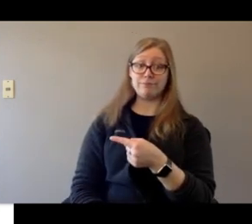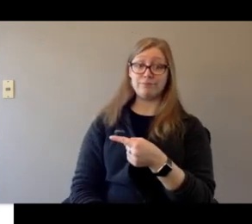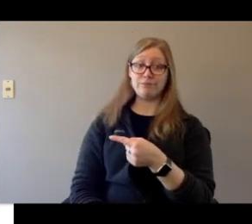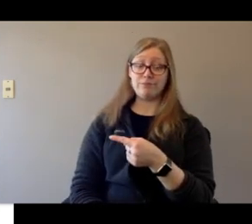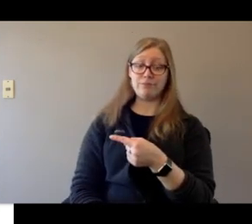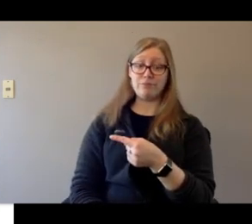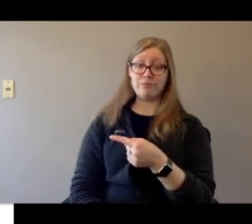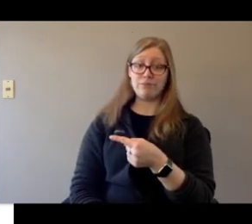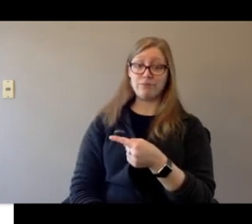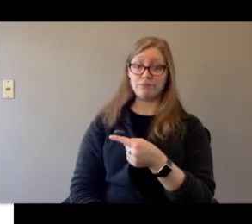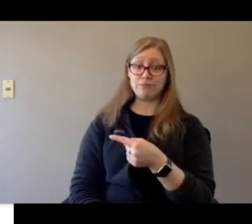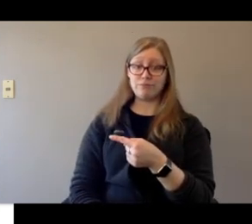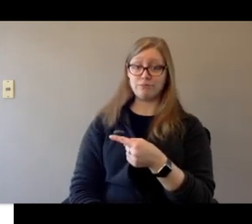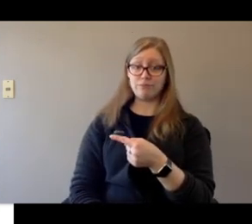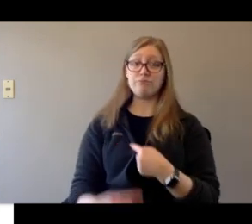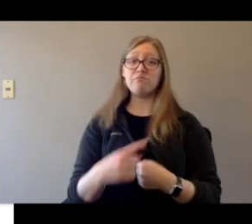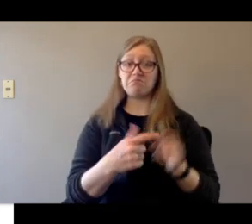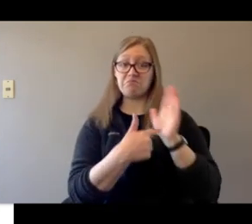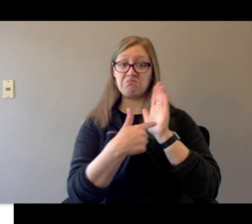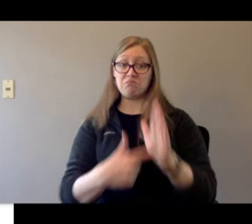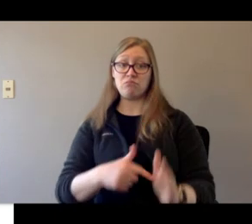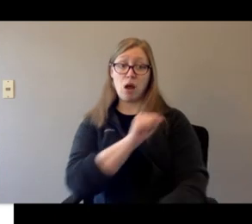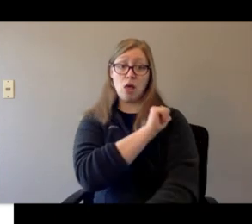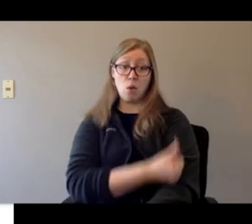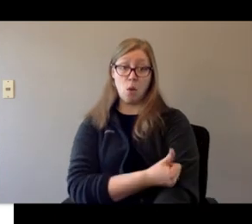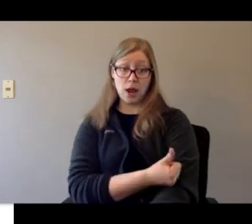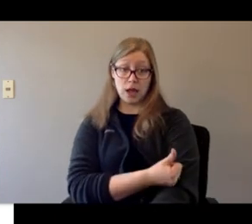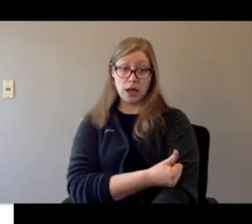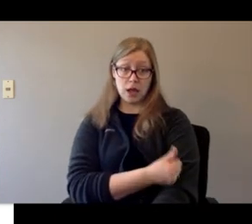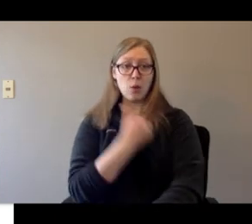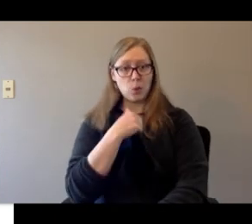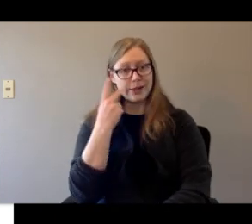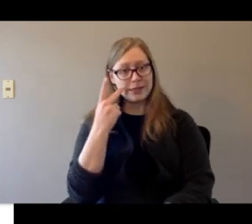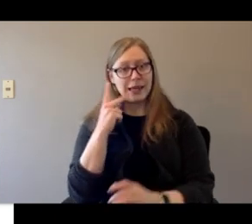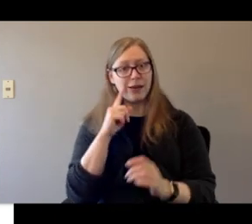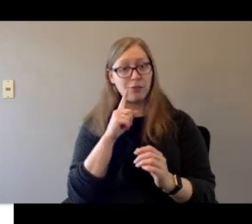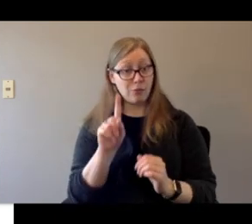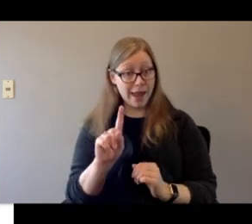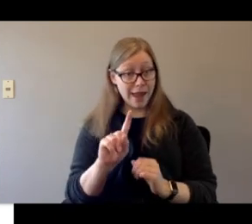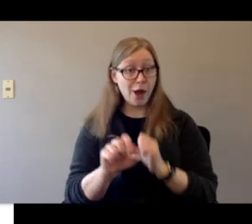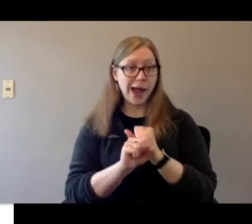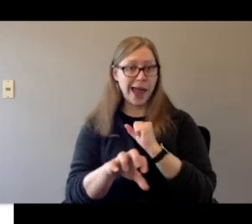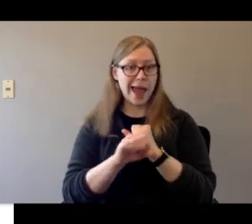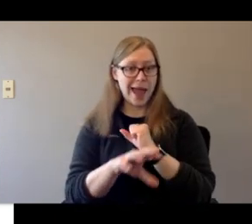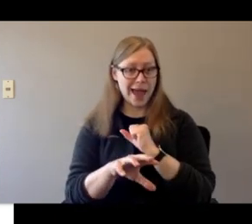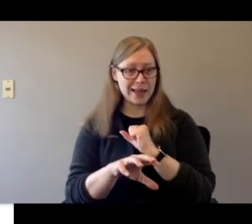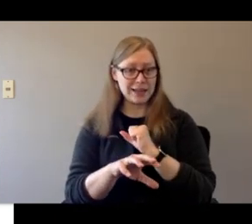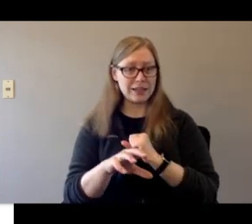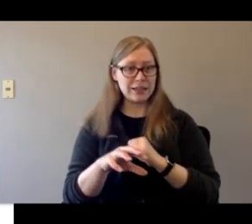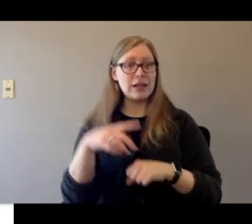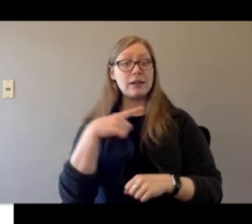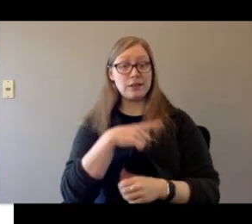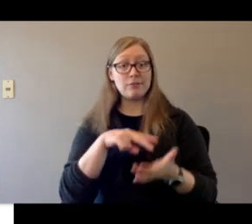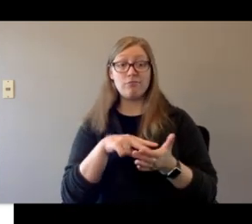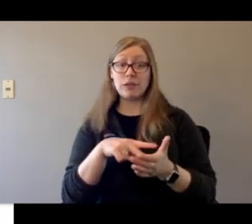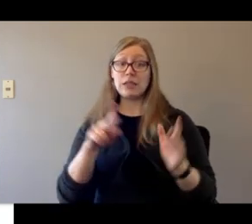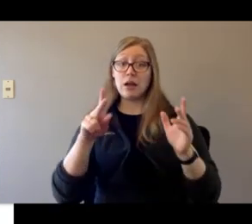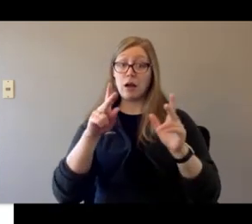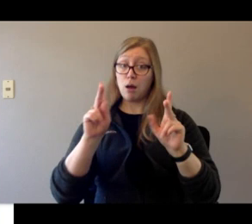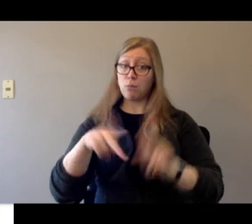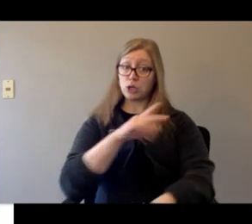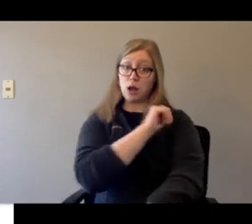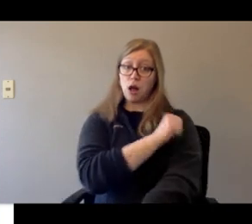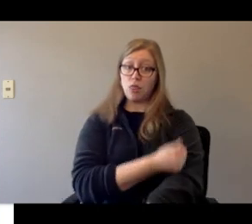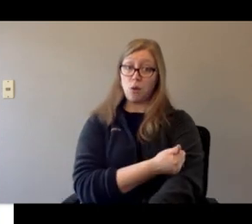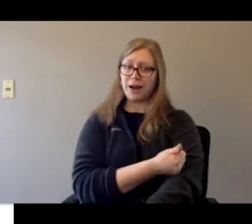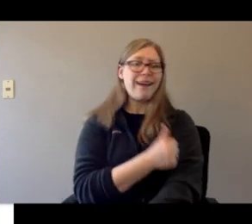We often see this in advertisements, and this is arguing that since an authority, not necessarily an expert